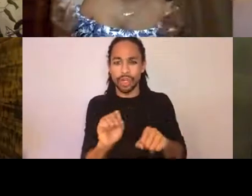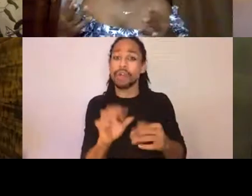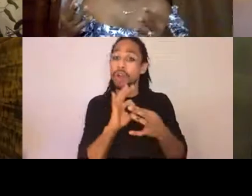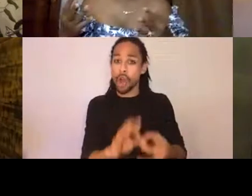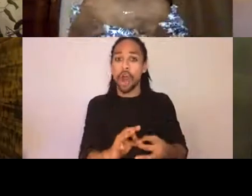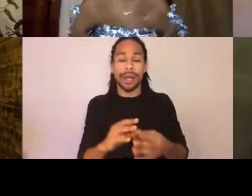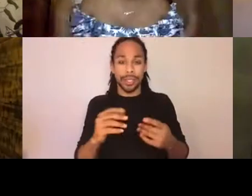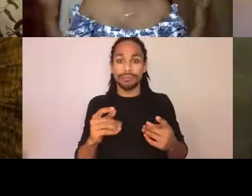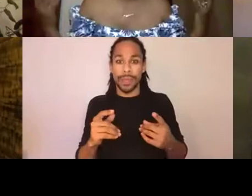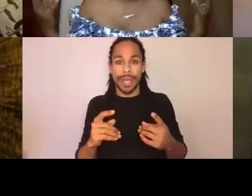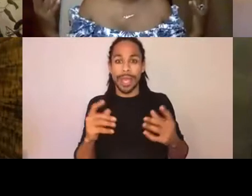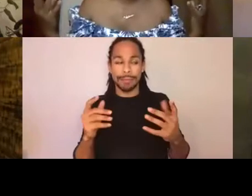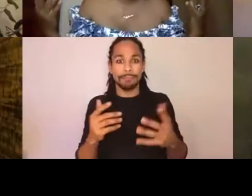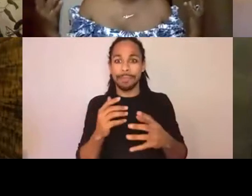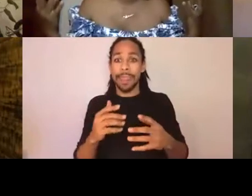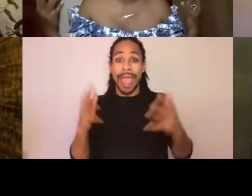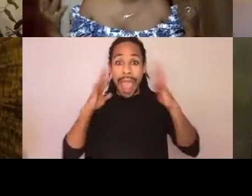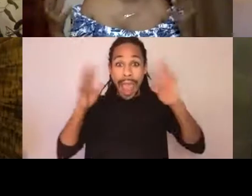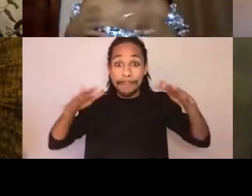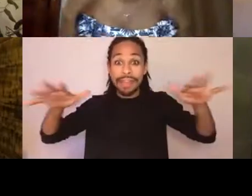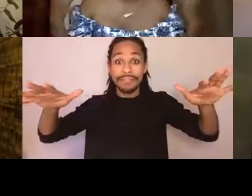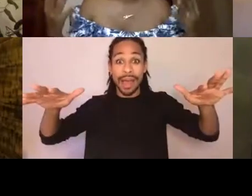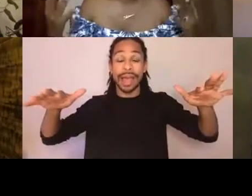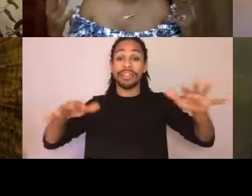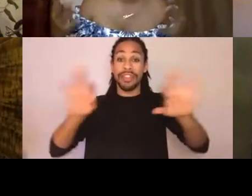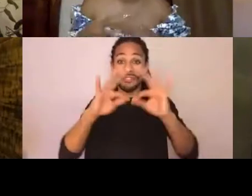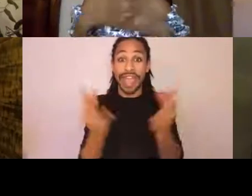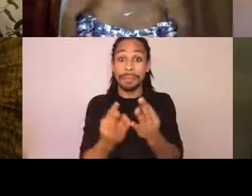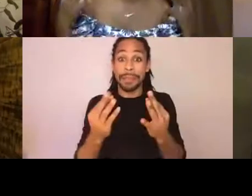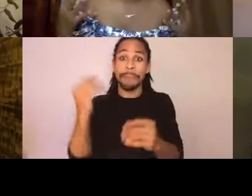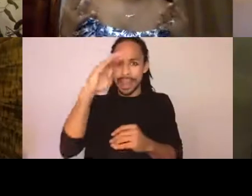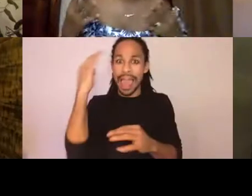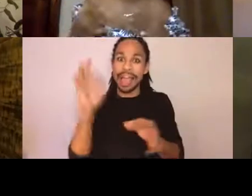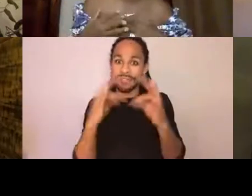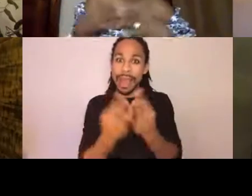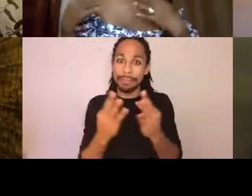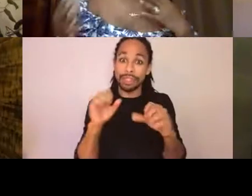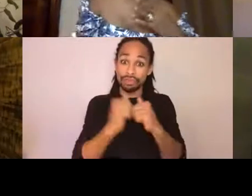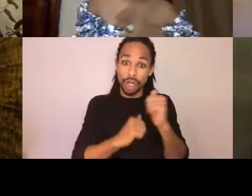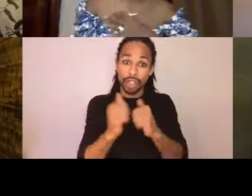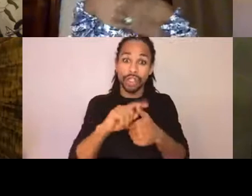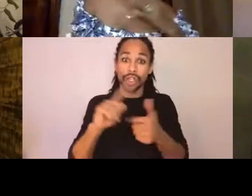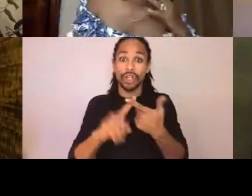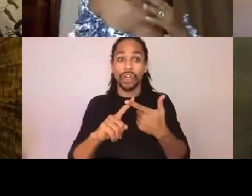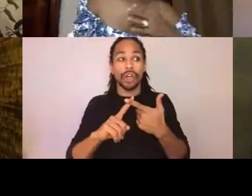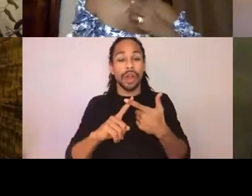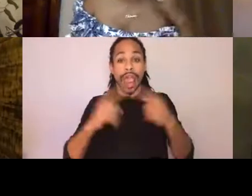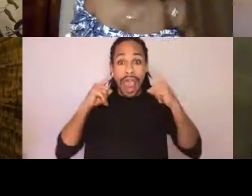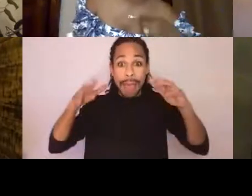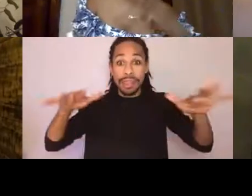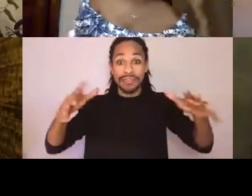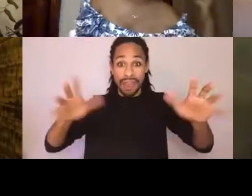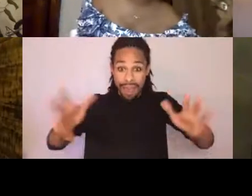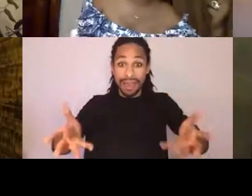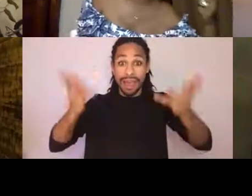amplifying the family structure of the Black family structure, amplifying Black love, but it was